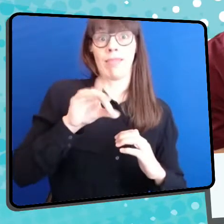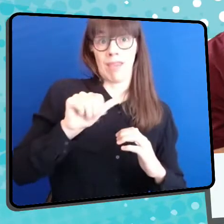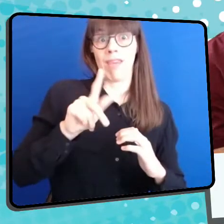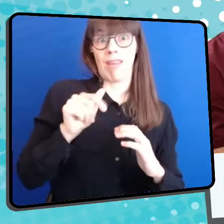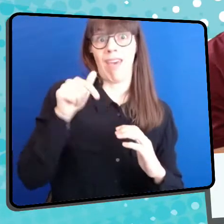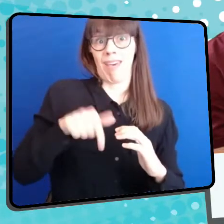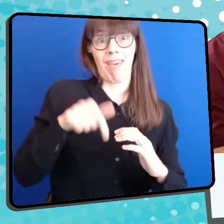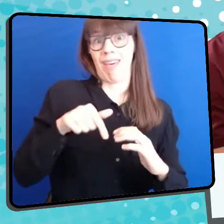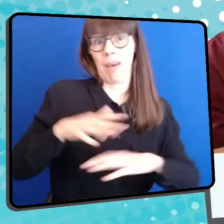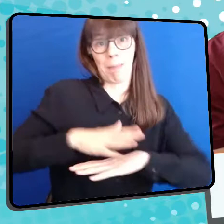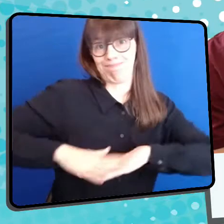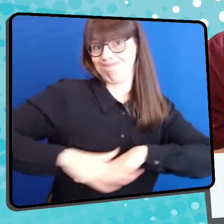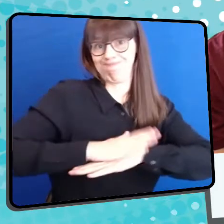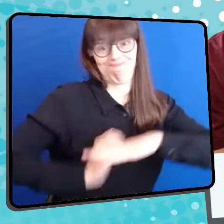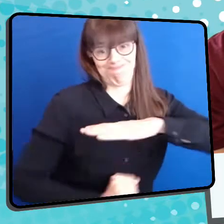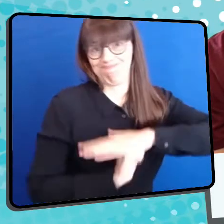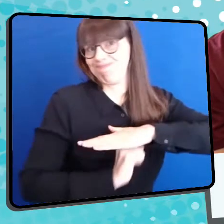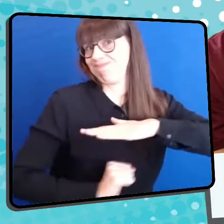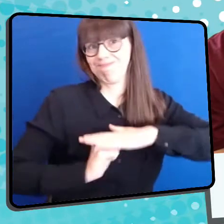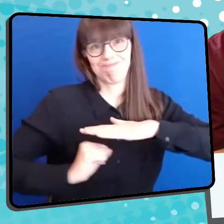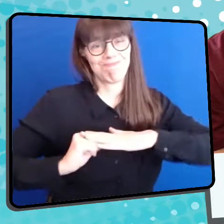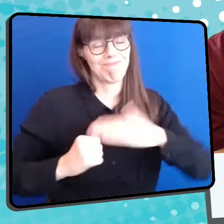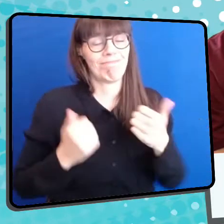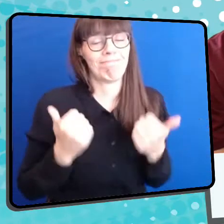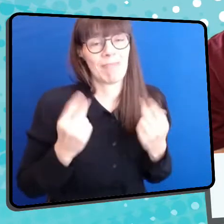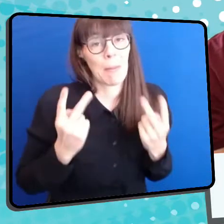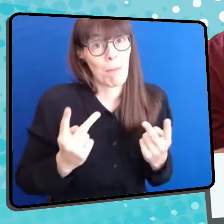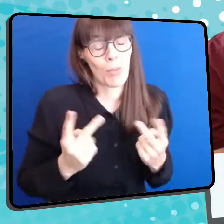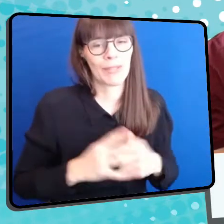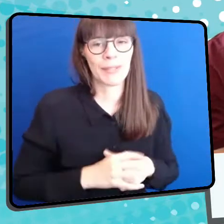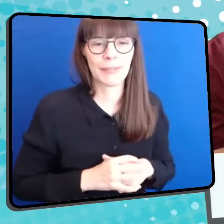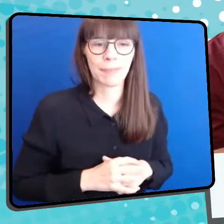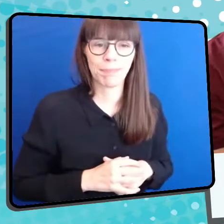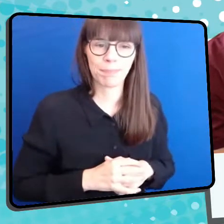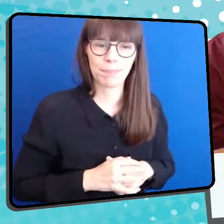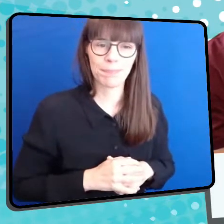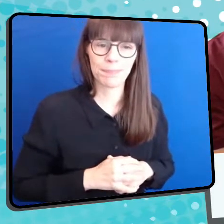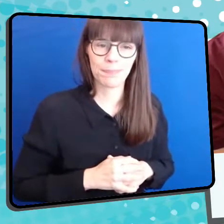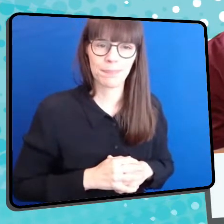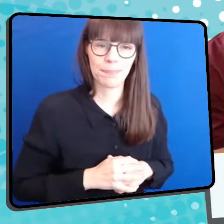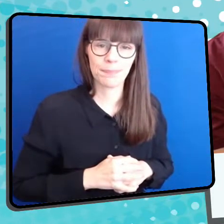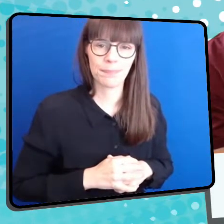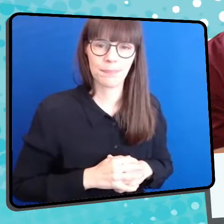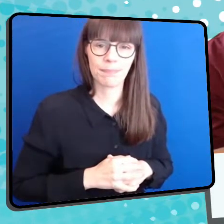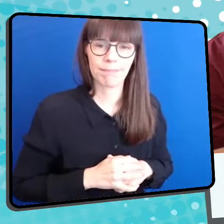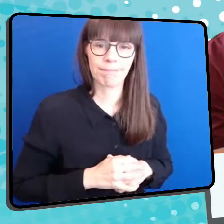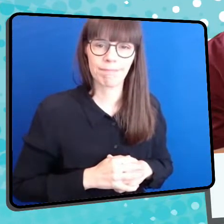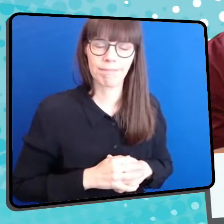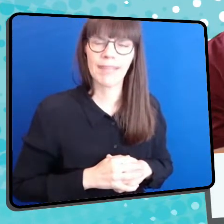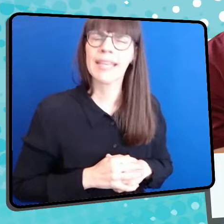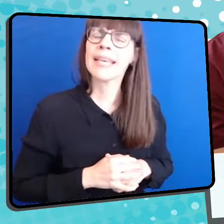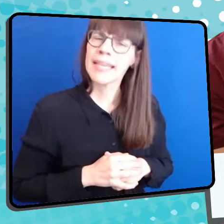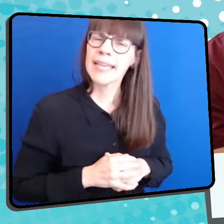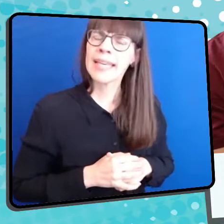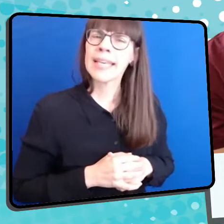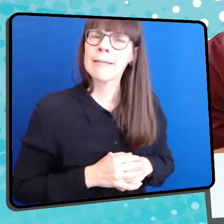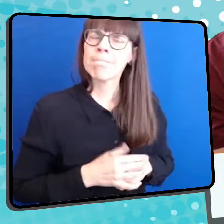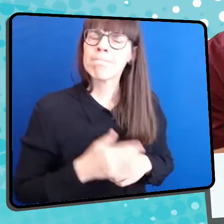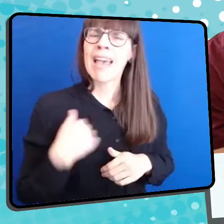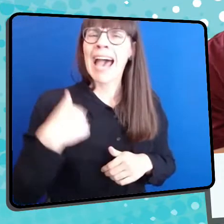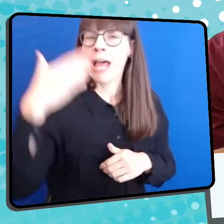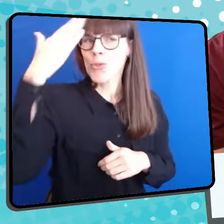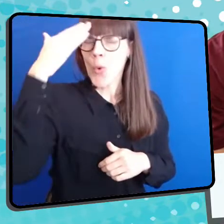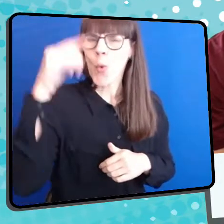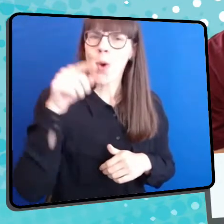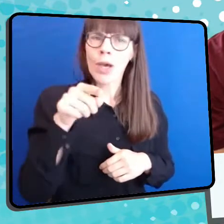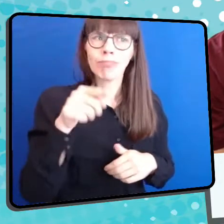That's really, really good point. I guess one of my kind of next pieces was, I know you've worked on probably